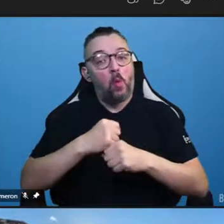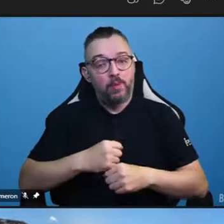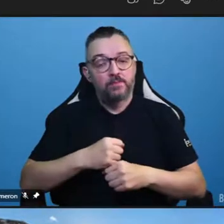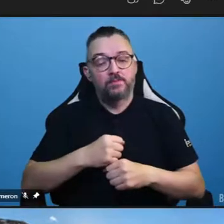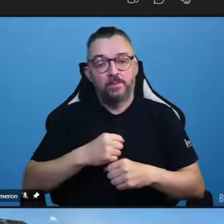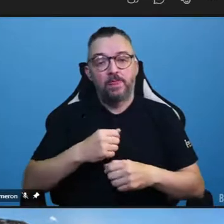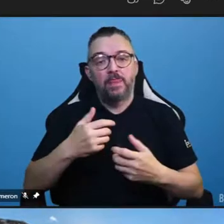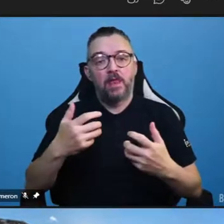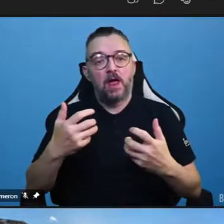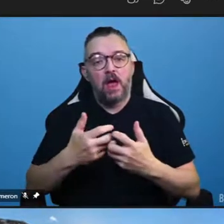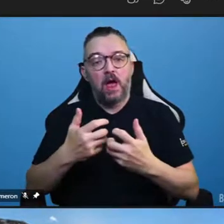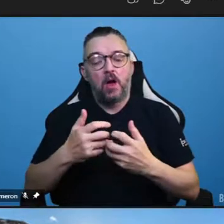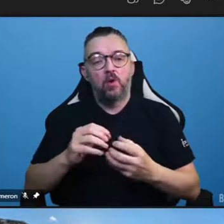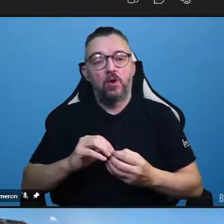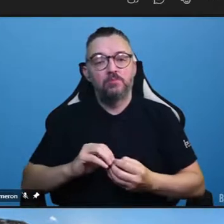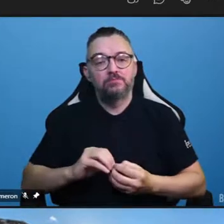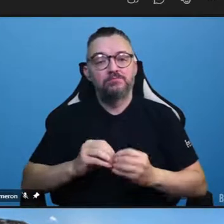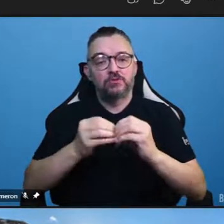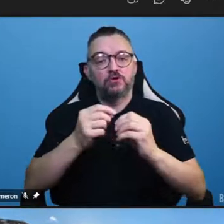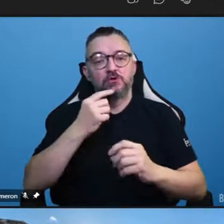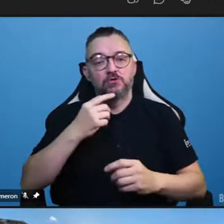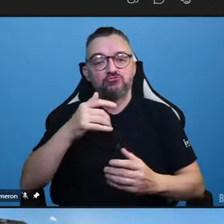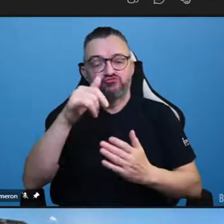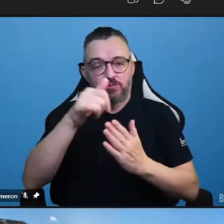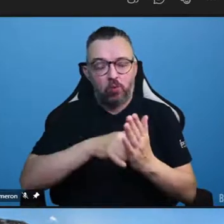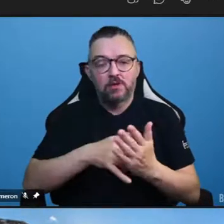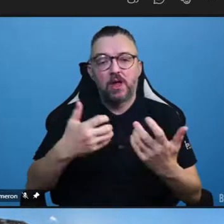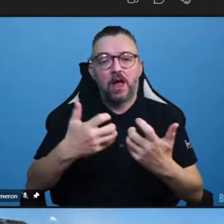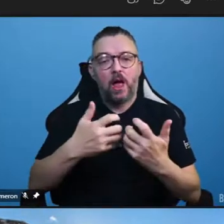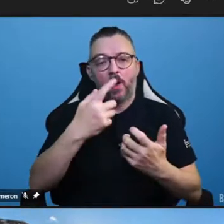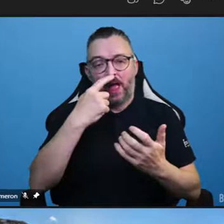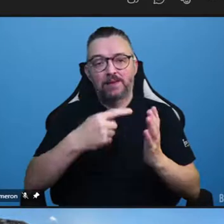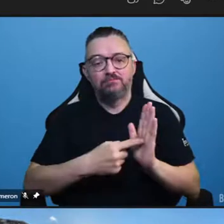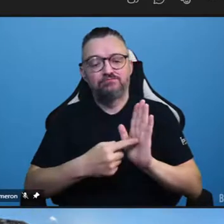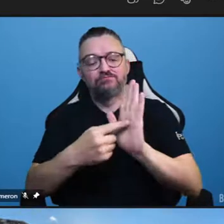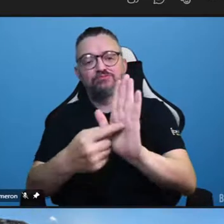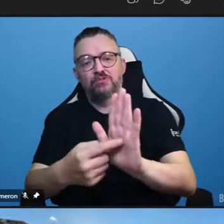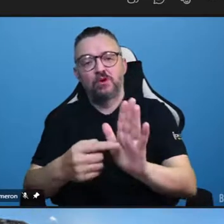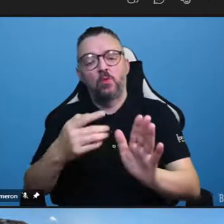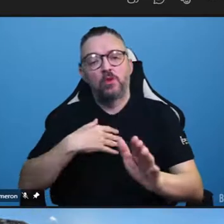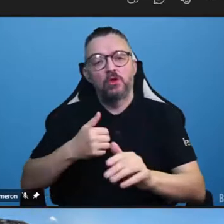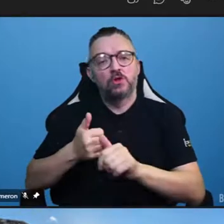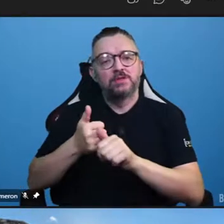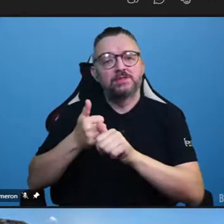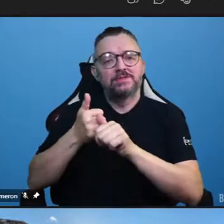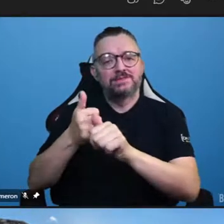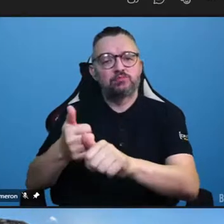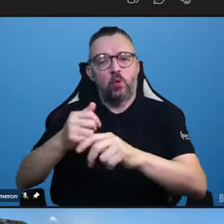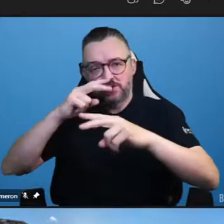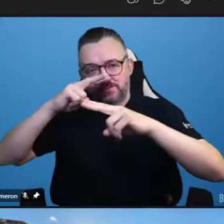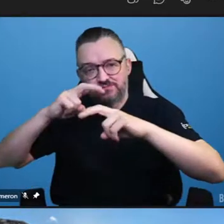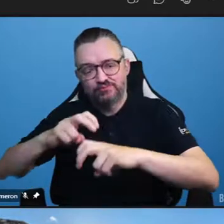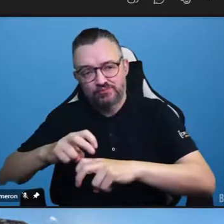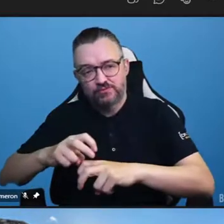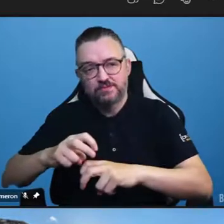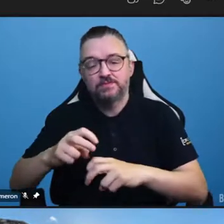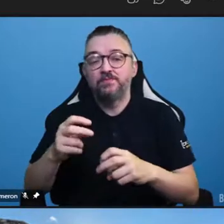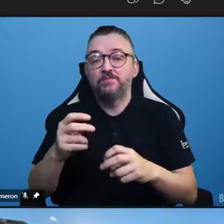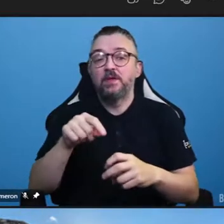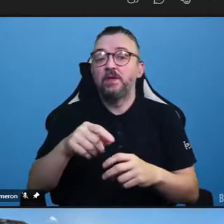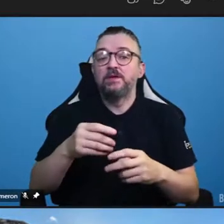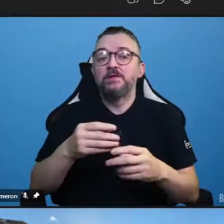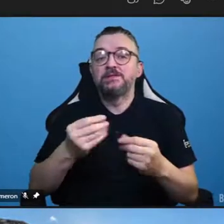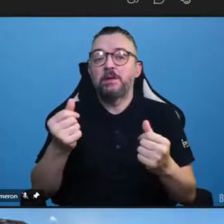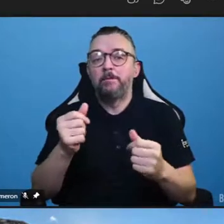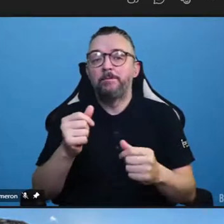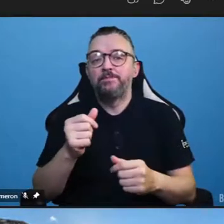report and how we presented these findings to the committee to try and support scrutiny going forward. So a couple of small changes that have been